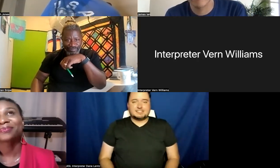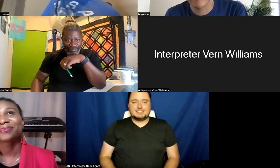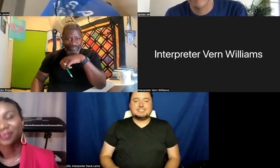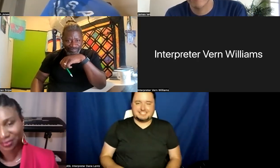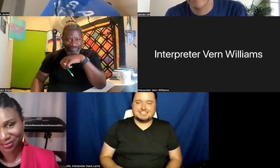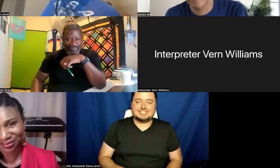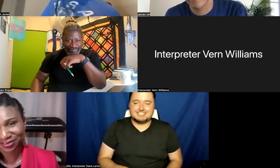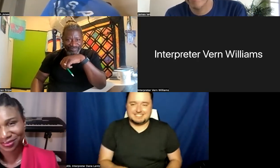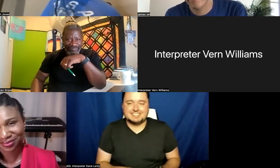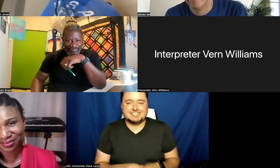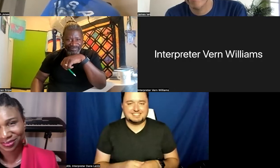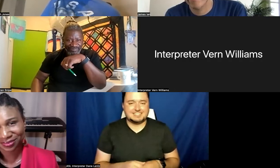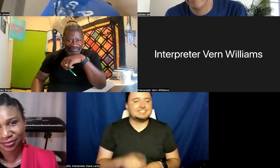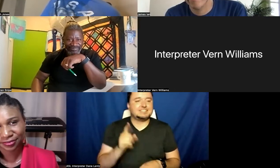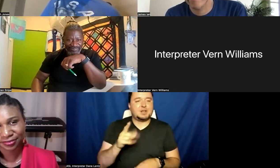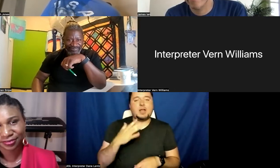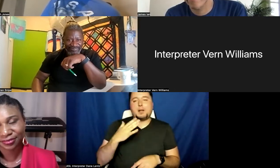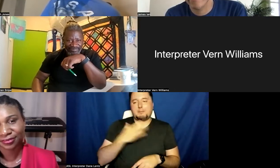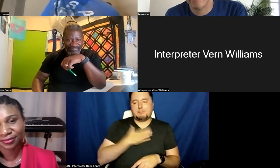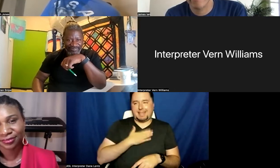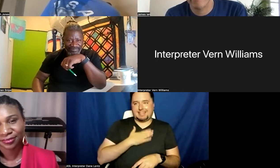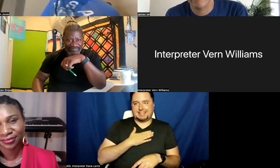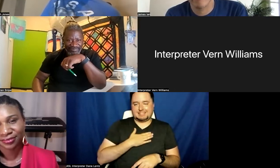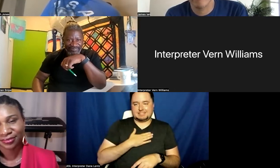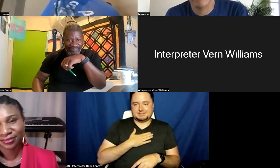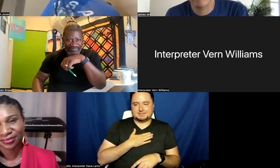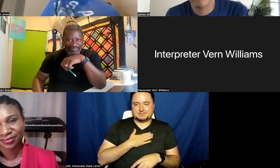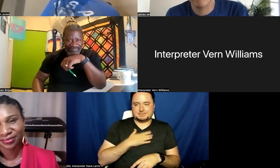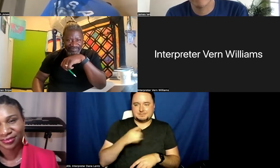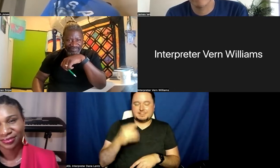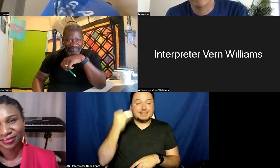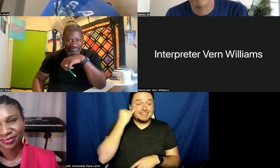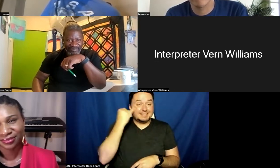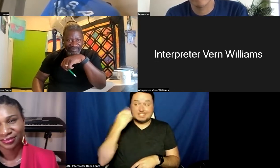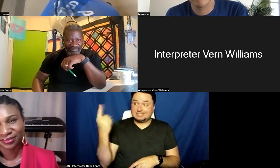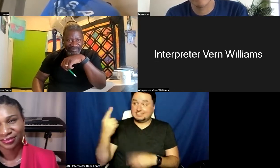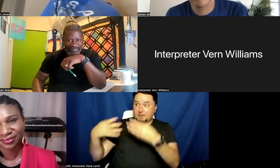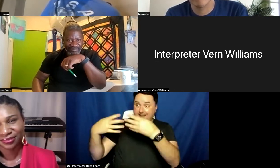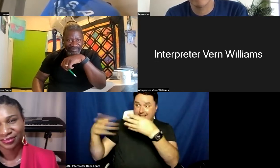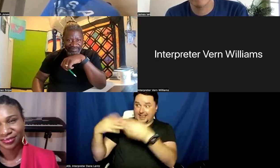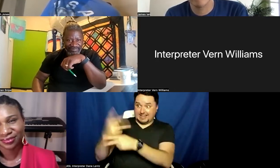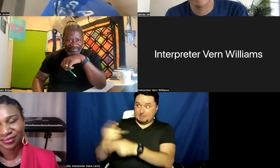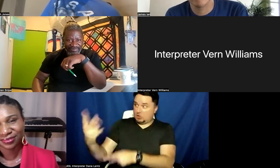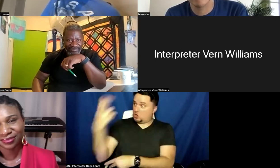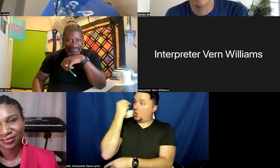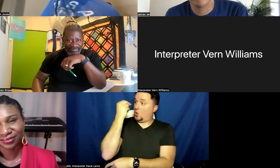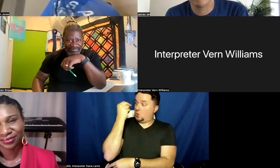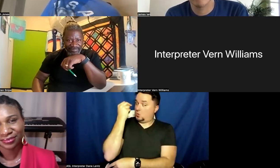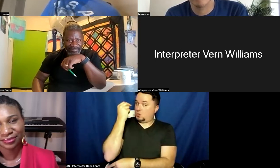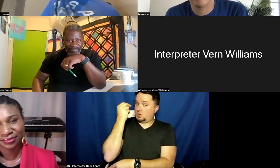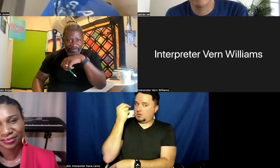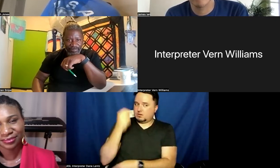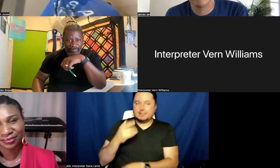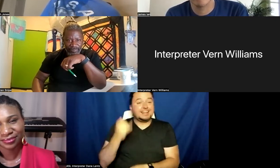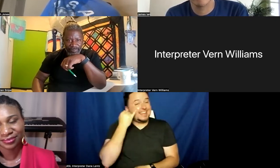So my thing is that, you know, if somebody's gatekeeping and you do get that no, if you feel you're ready